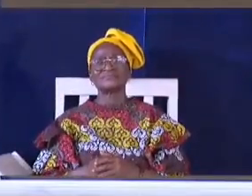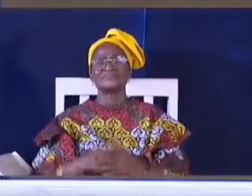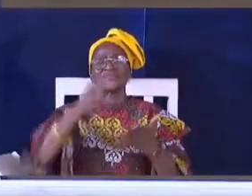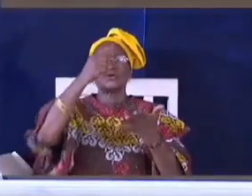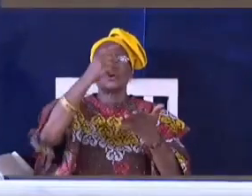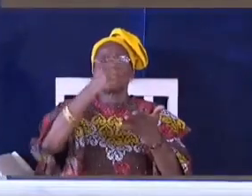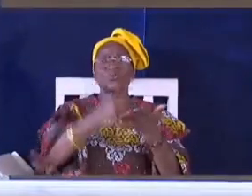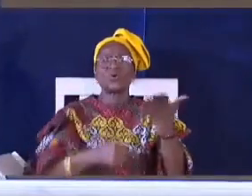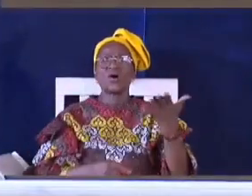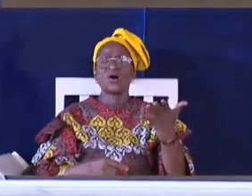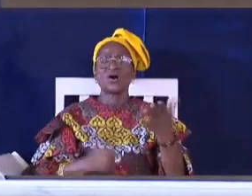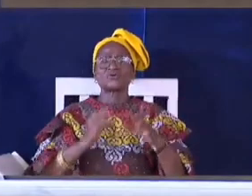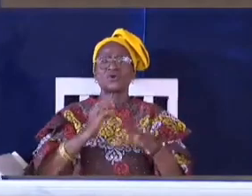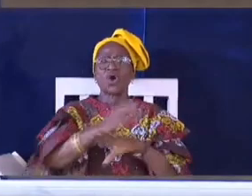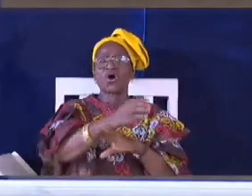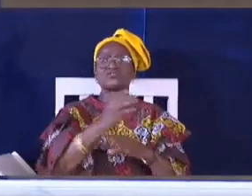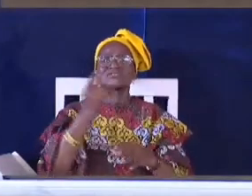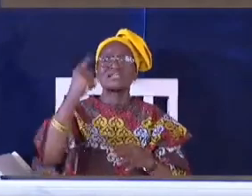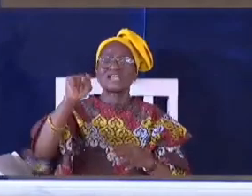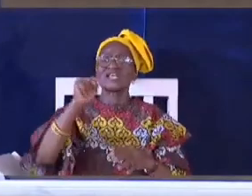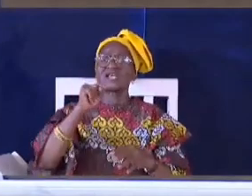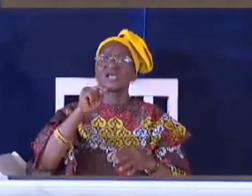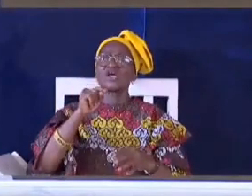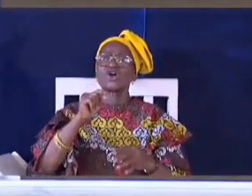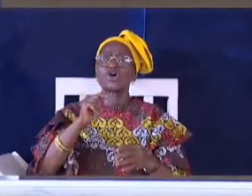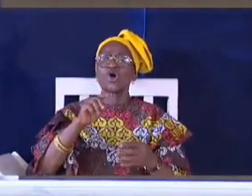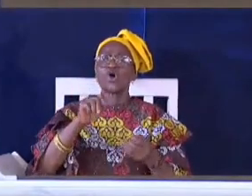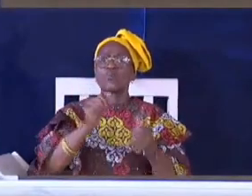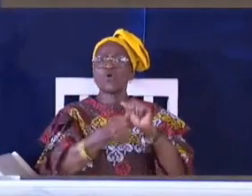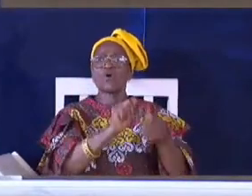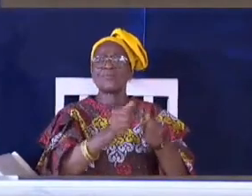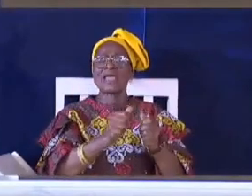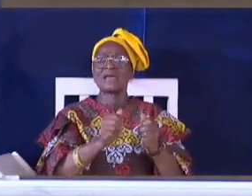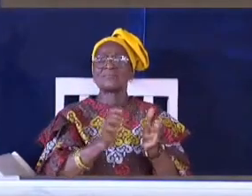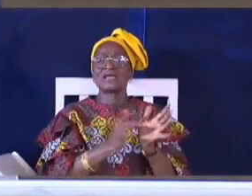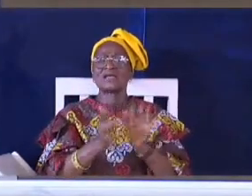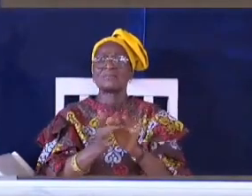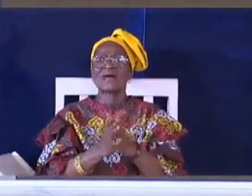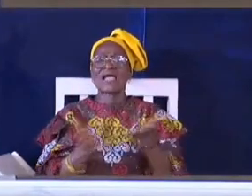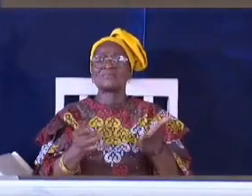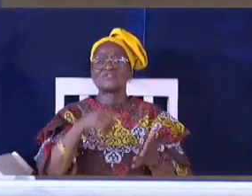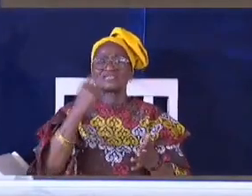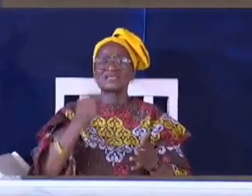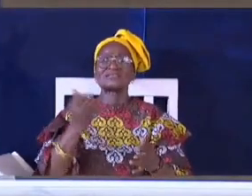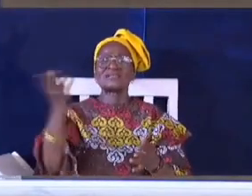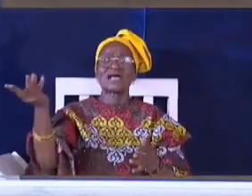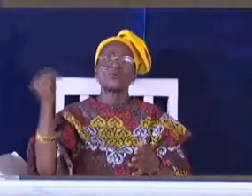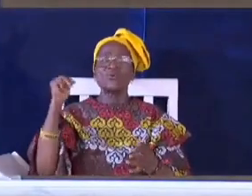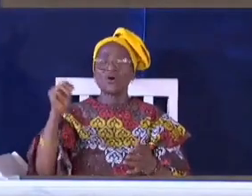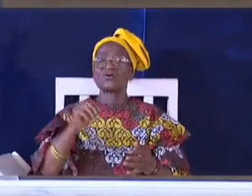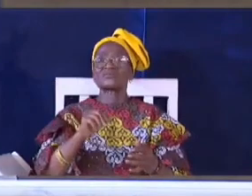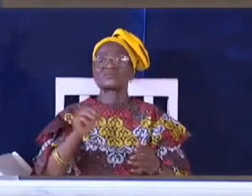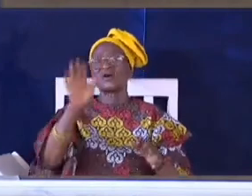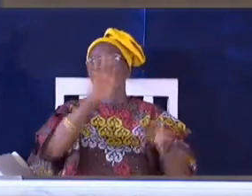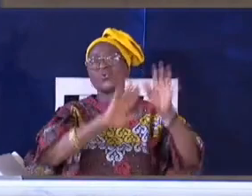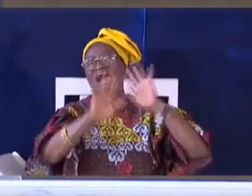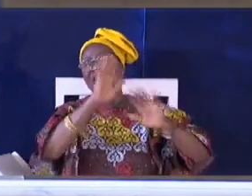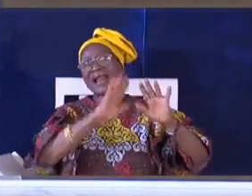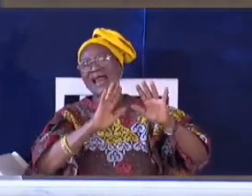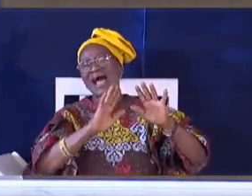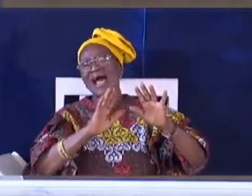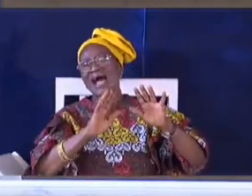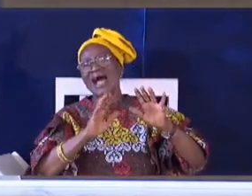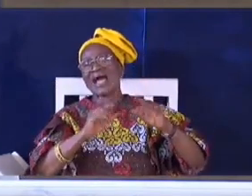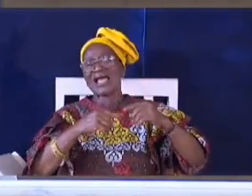What caused the problem? Bible said there was a siege. Enemies surrounded the